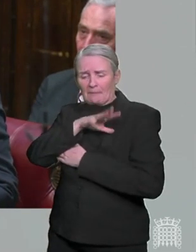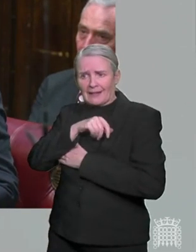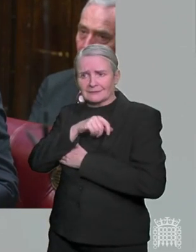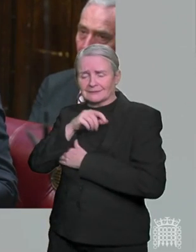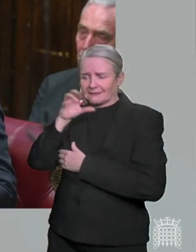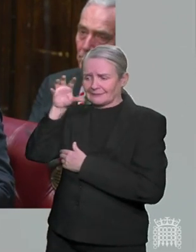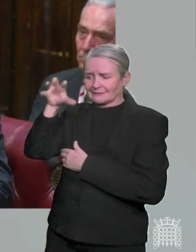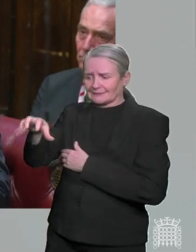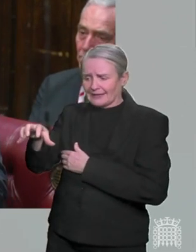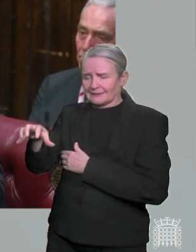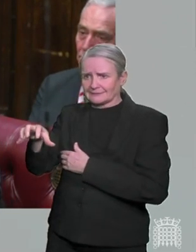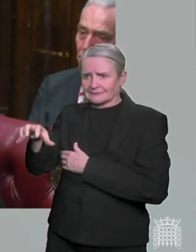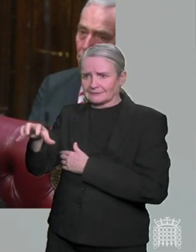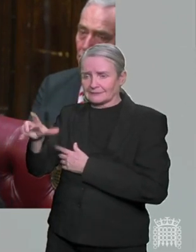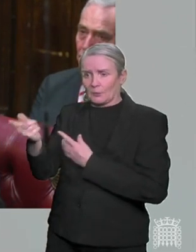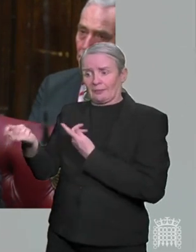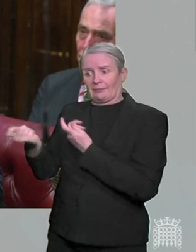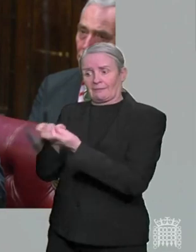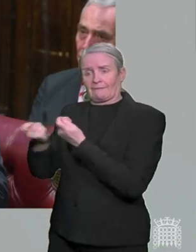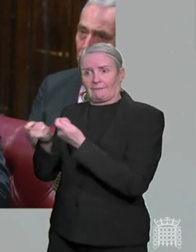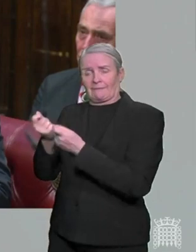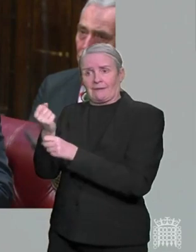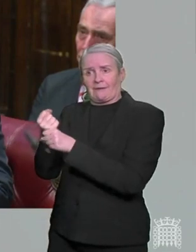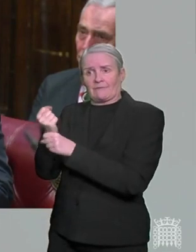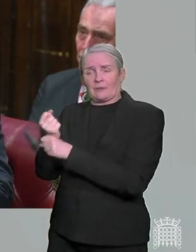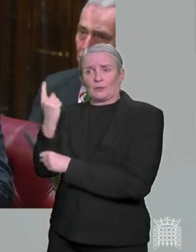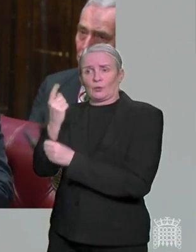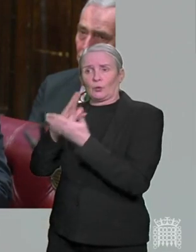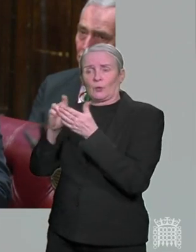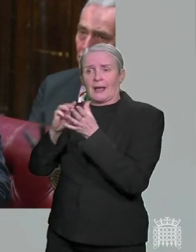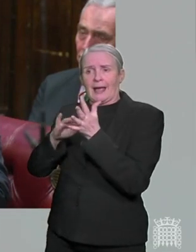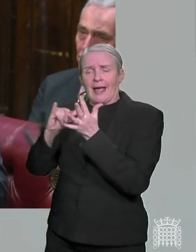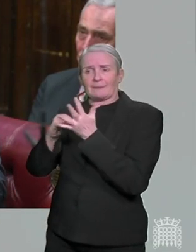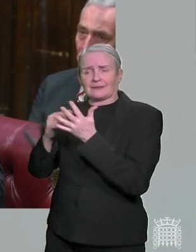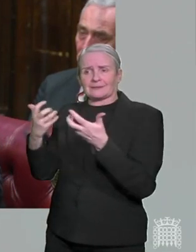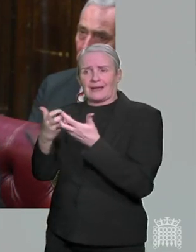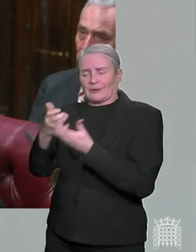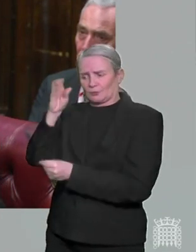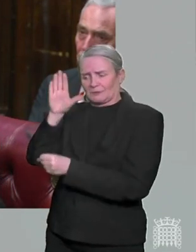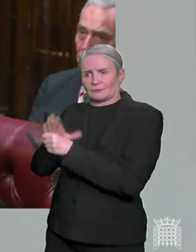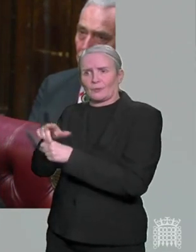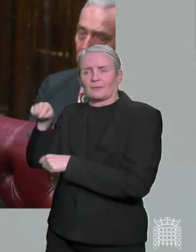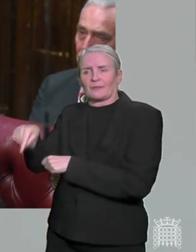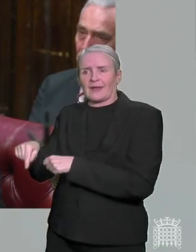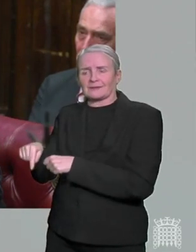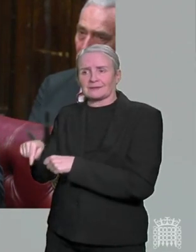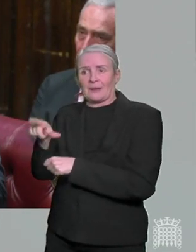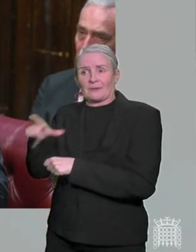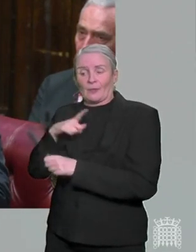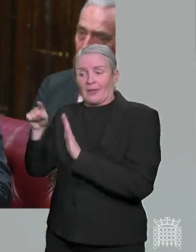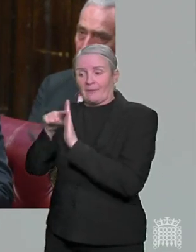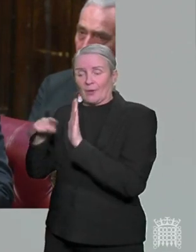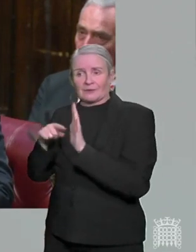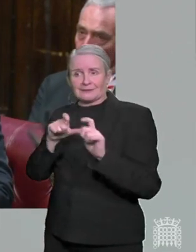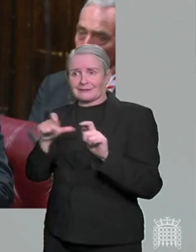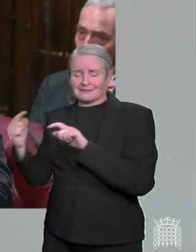governed by Hamas, maintaining its policy of seeking to attack Israel and to